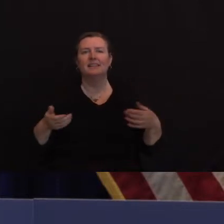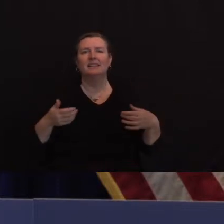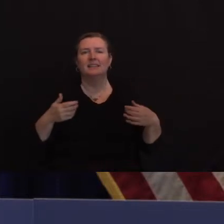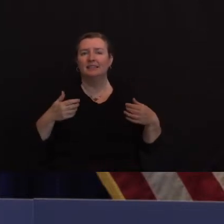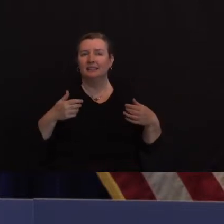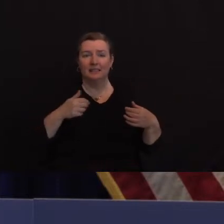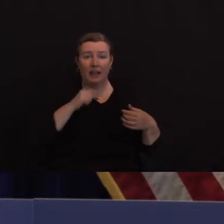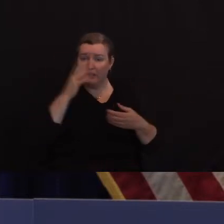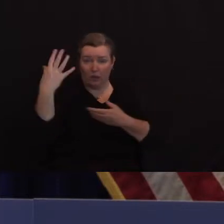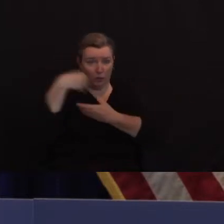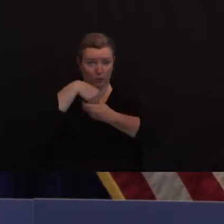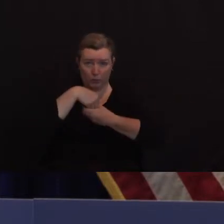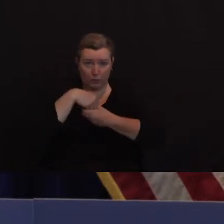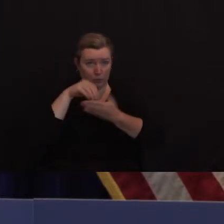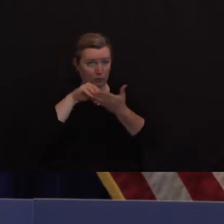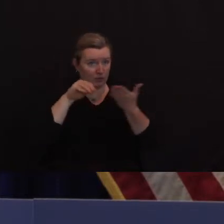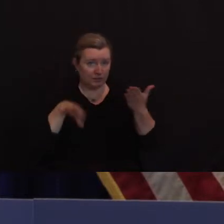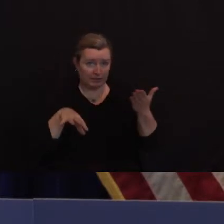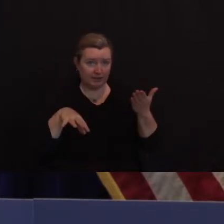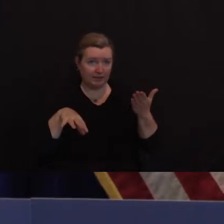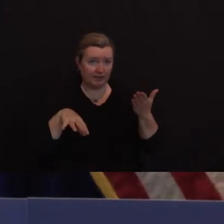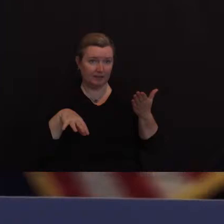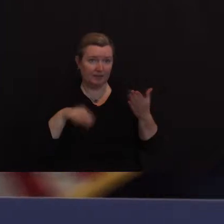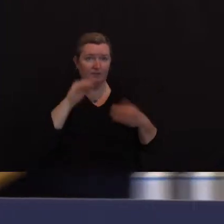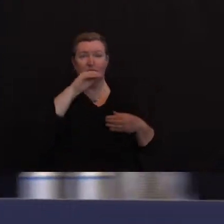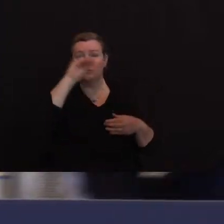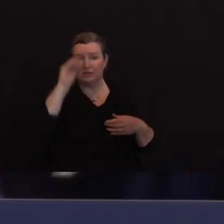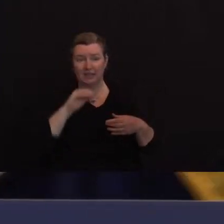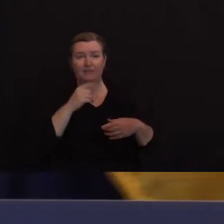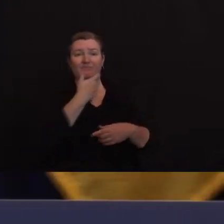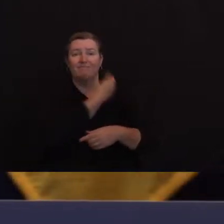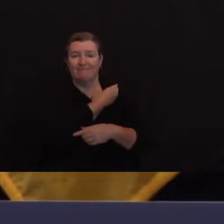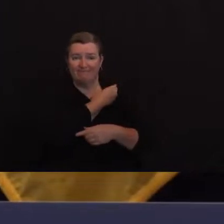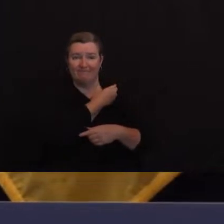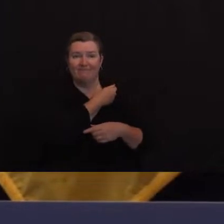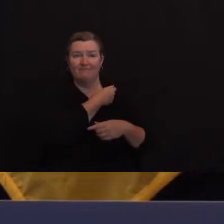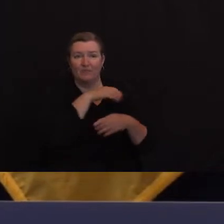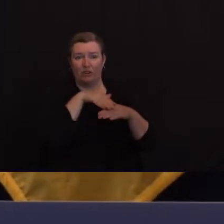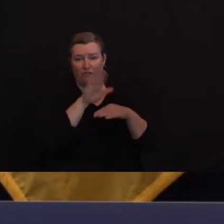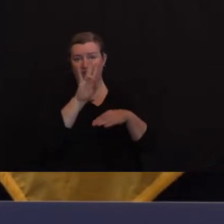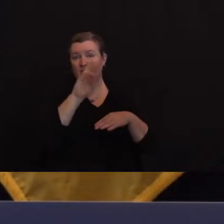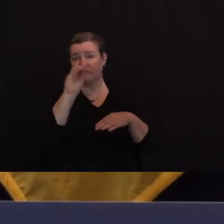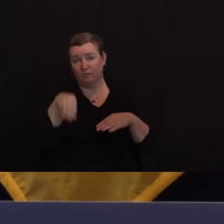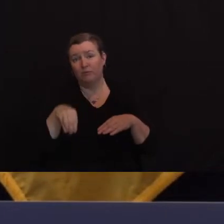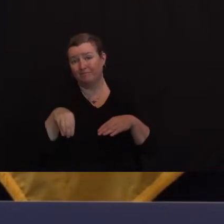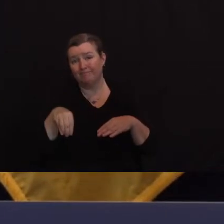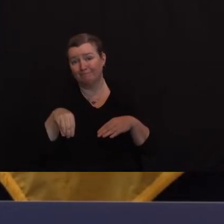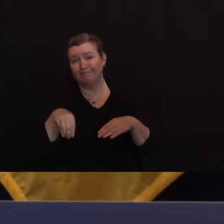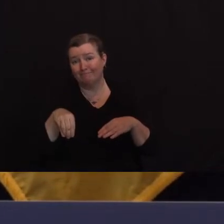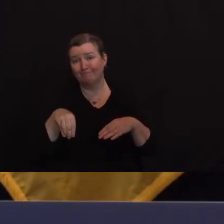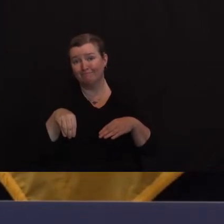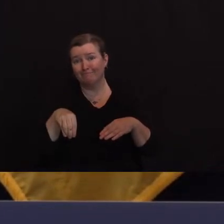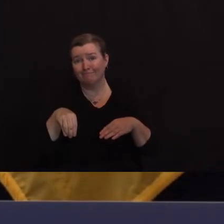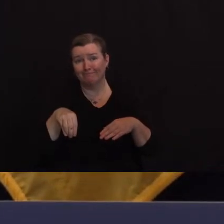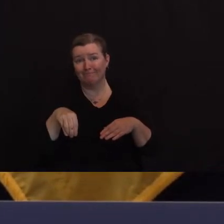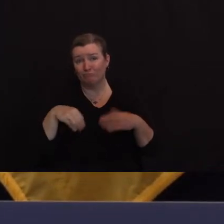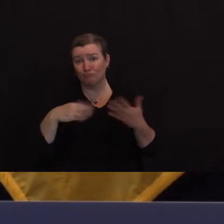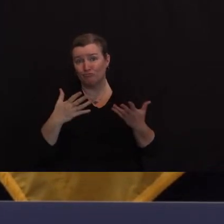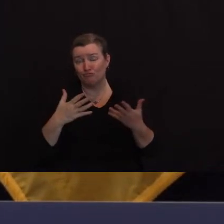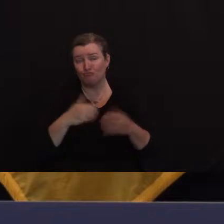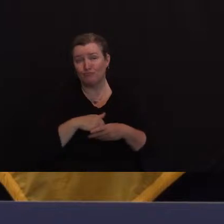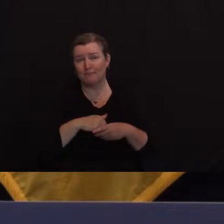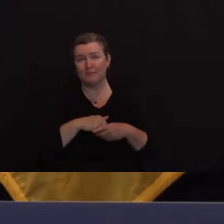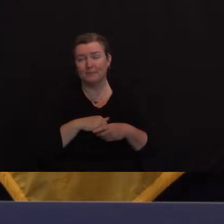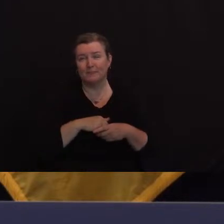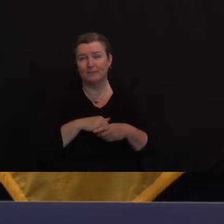over 70%. We could come back, Mahan, if you could we'll come back as well to add any color on that. Is that fair to say?